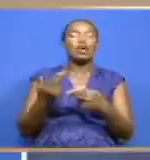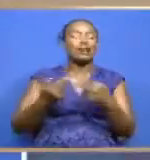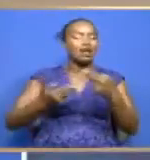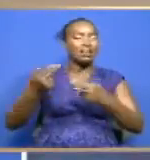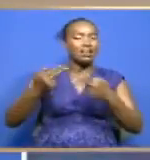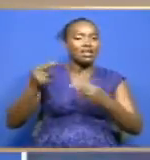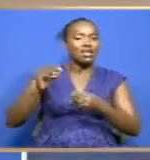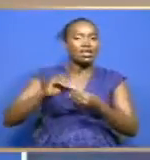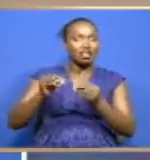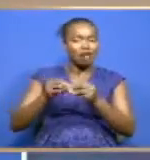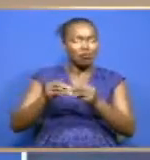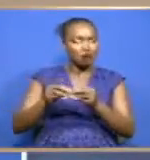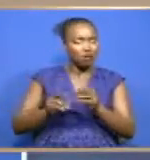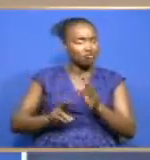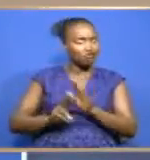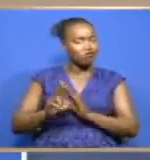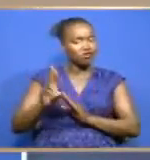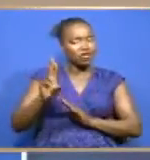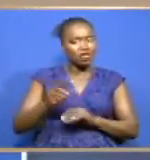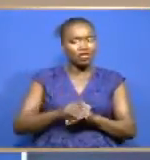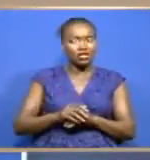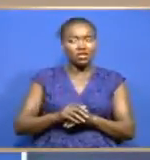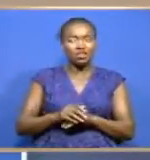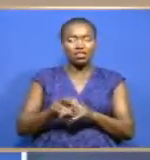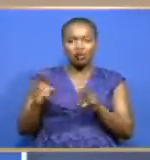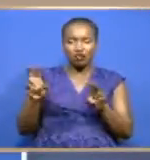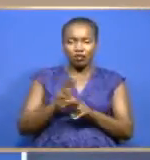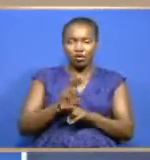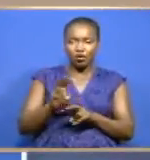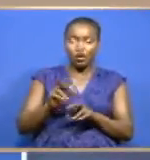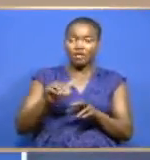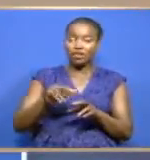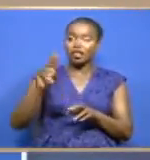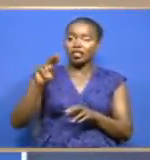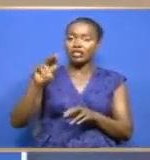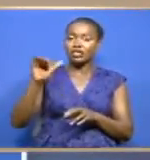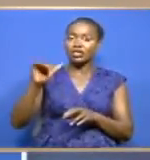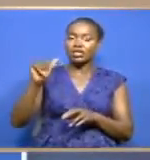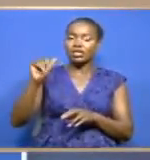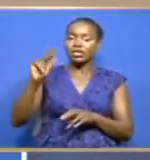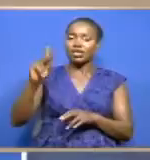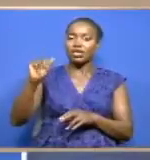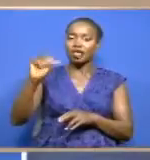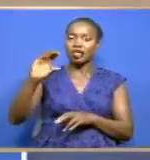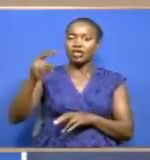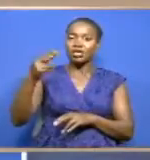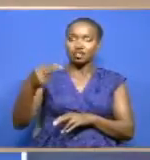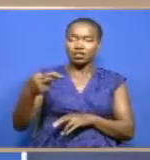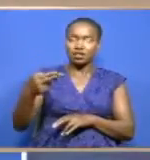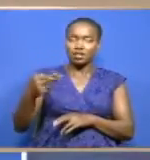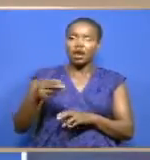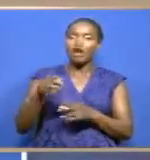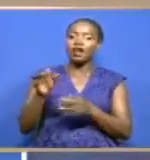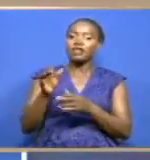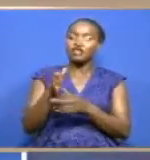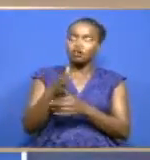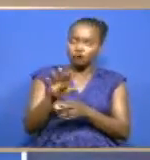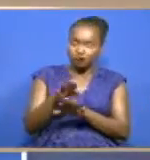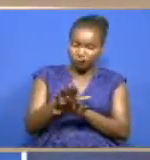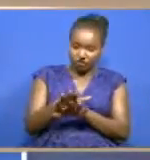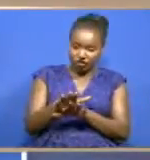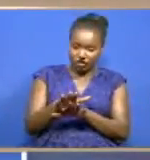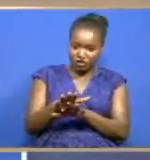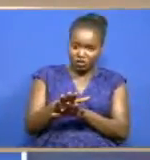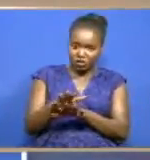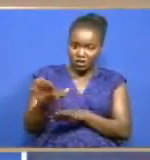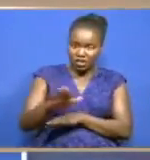are closely monitoring brick-making sites in Yakach, fish landing beaches along Lake Victoria, sugar